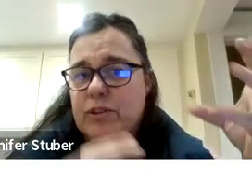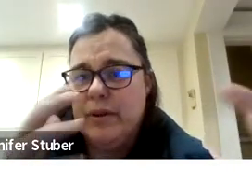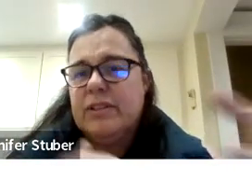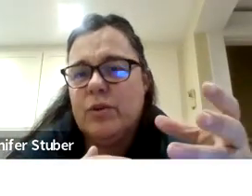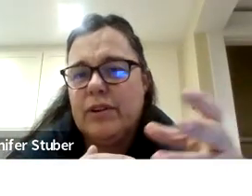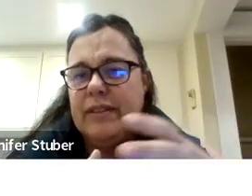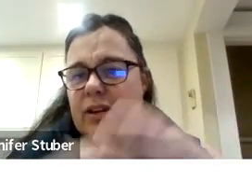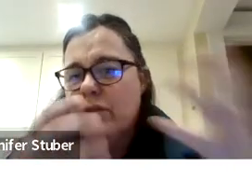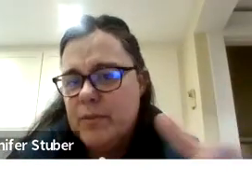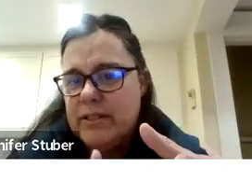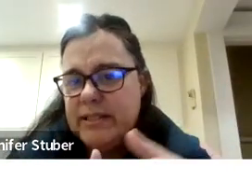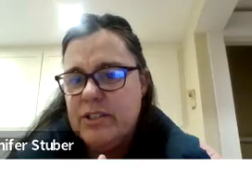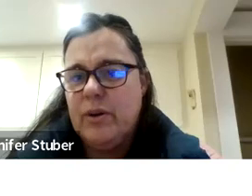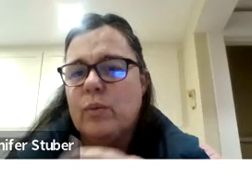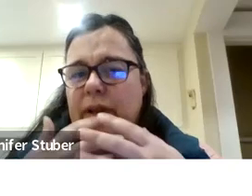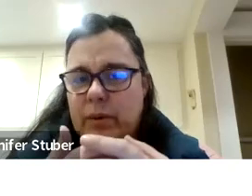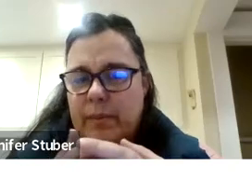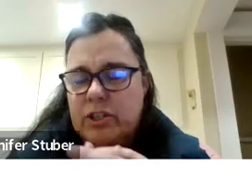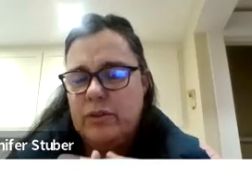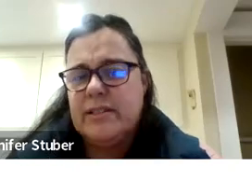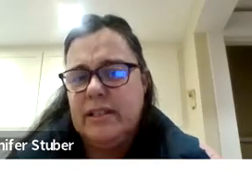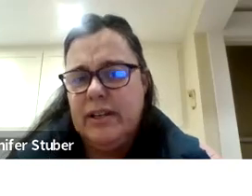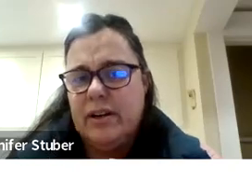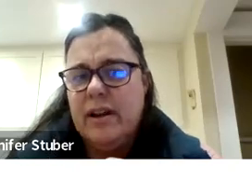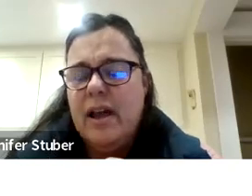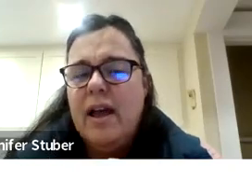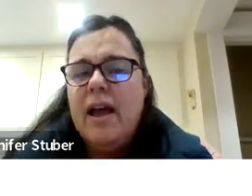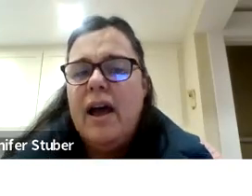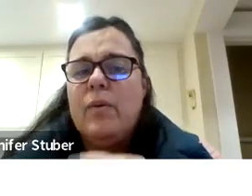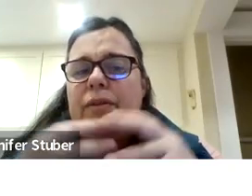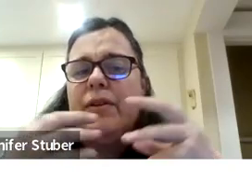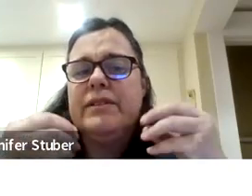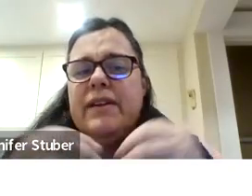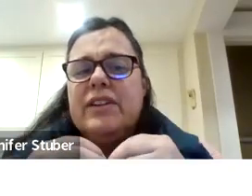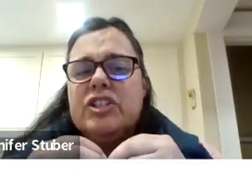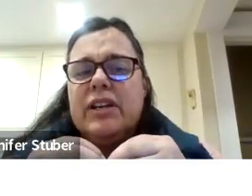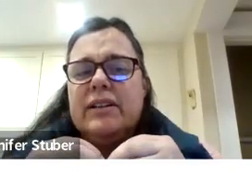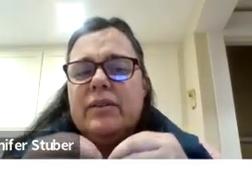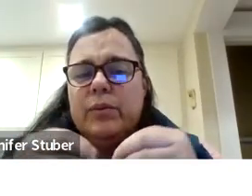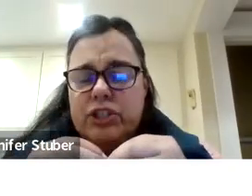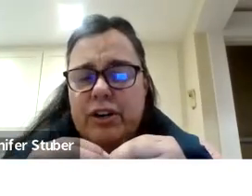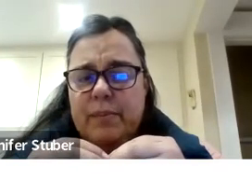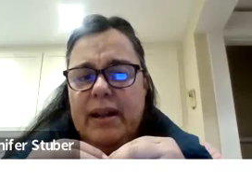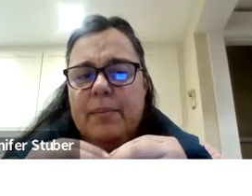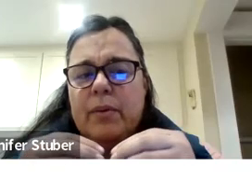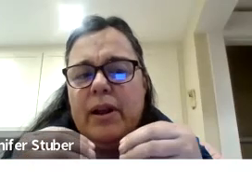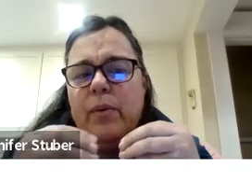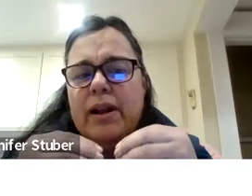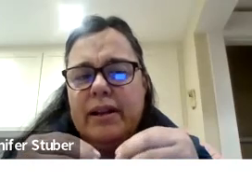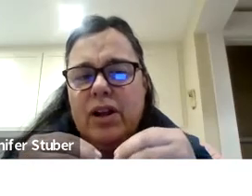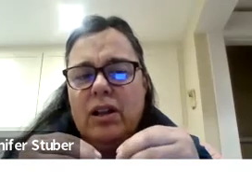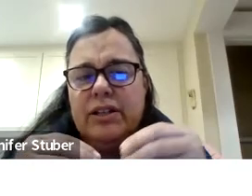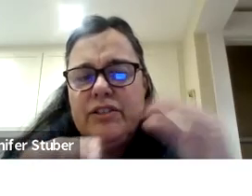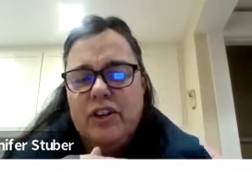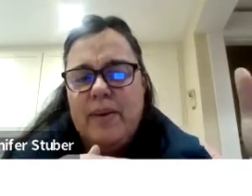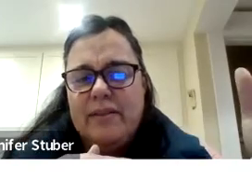people who are doing this work think co-response is. So I really want to make sure that's clear. The definition we'll share in a minute, but what I want